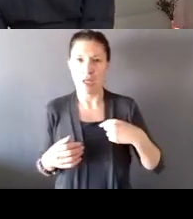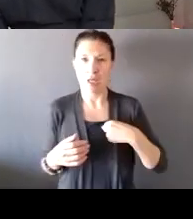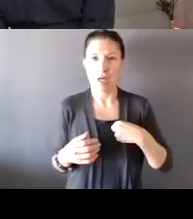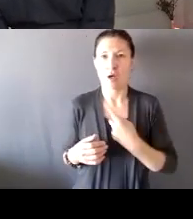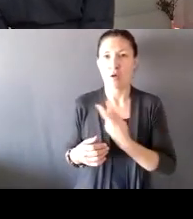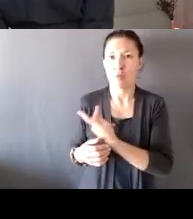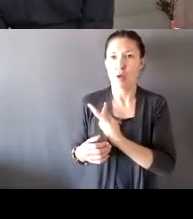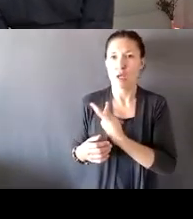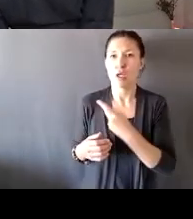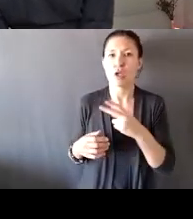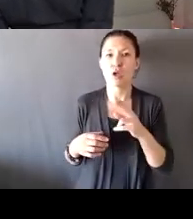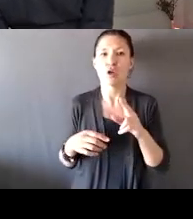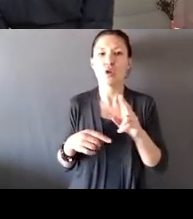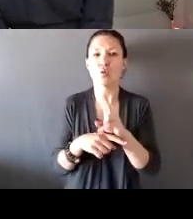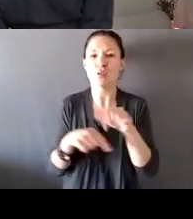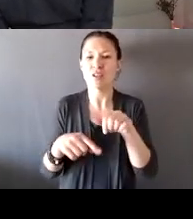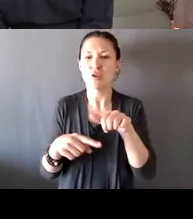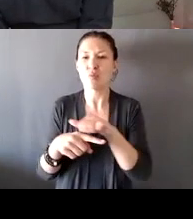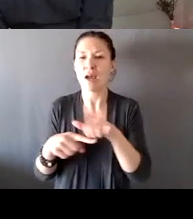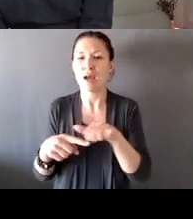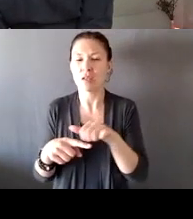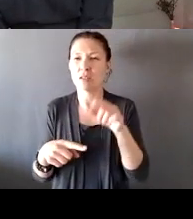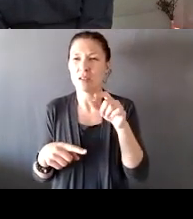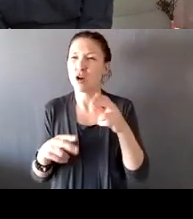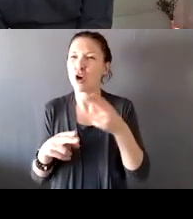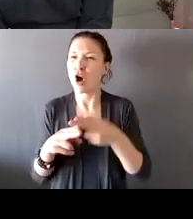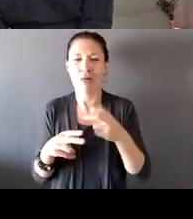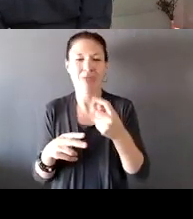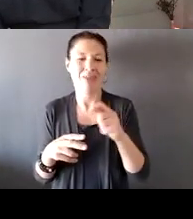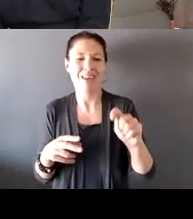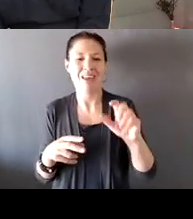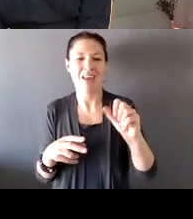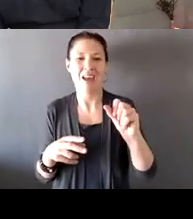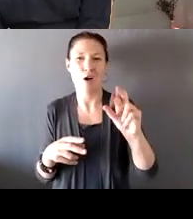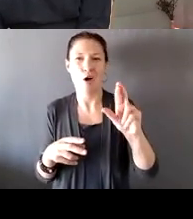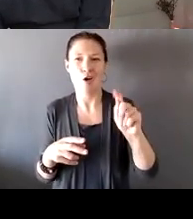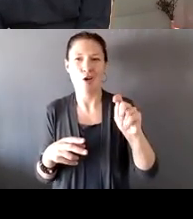very helpful. So check back in 1 minute.